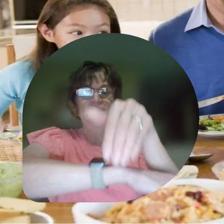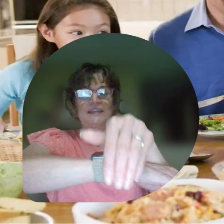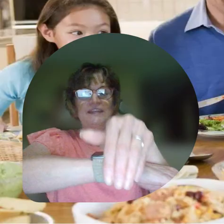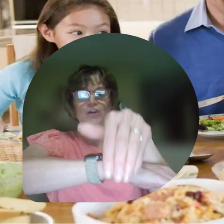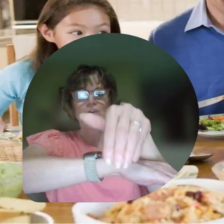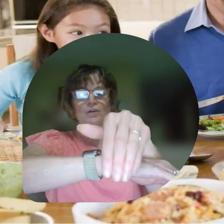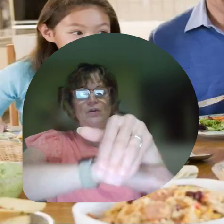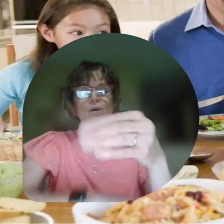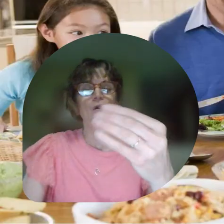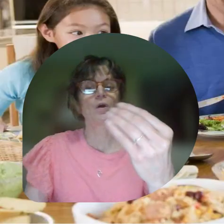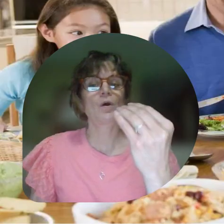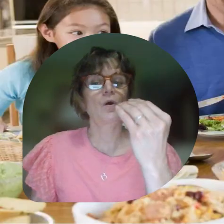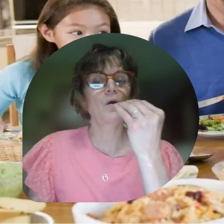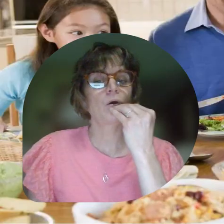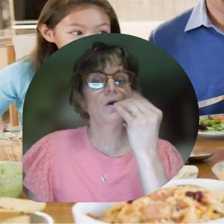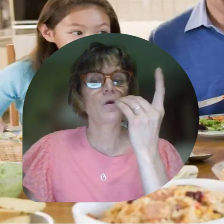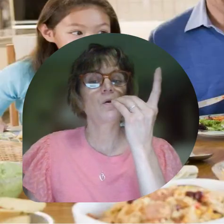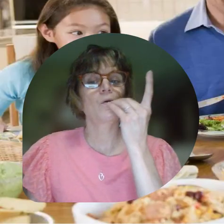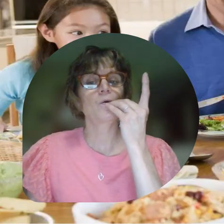Dinner